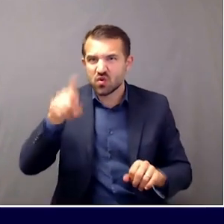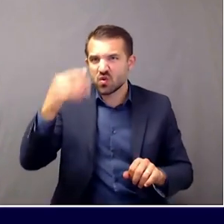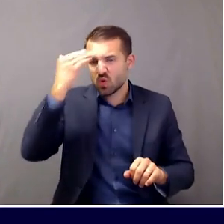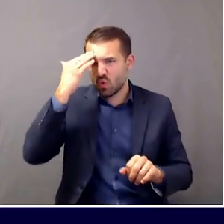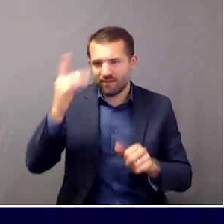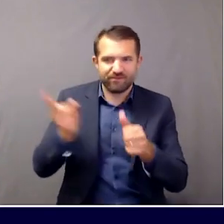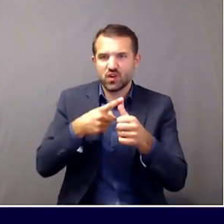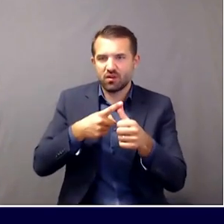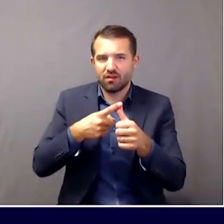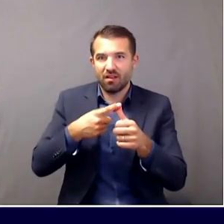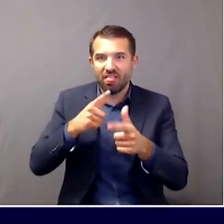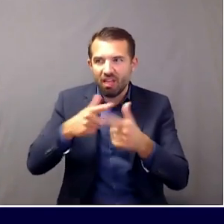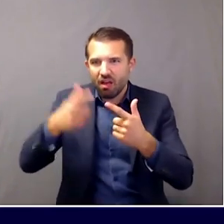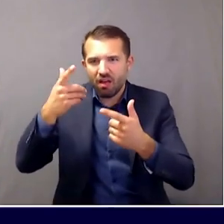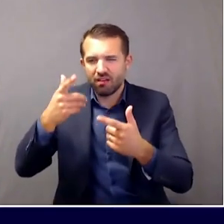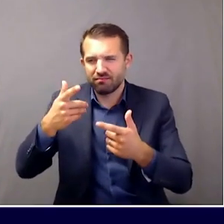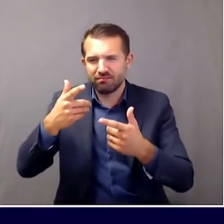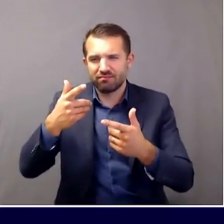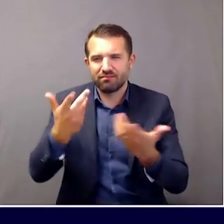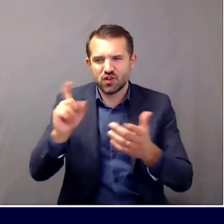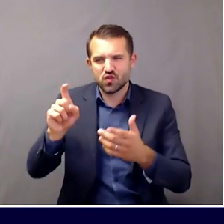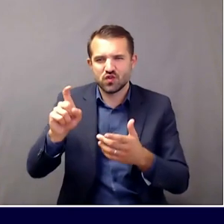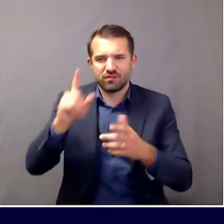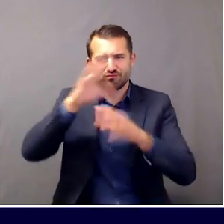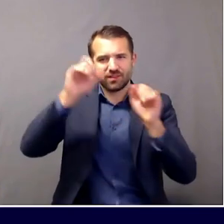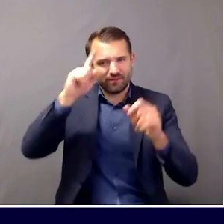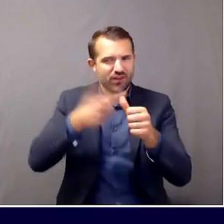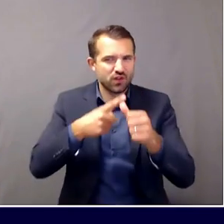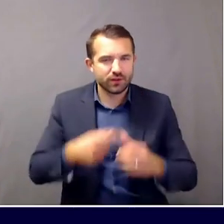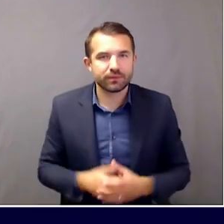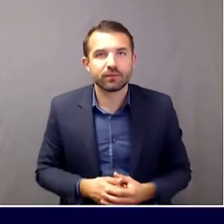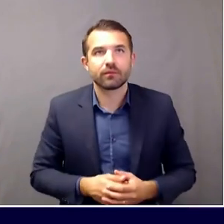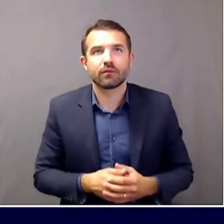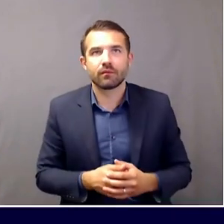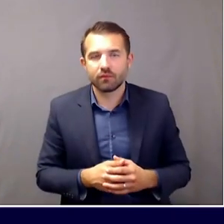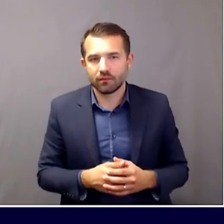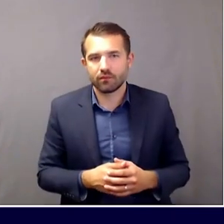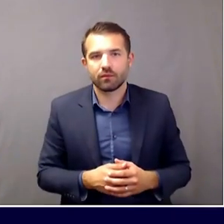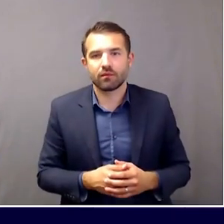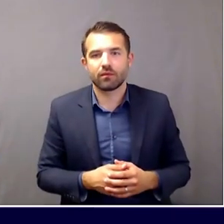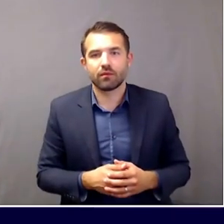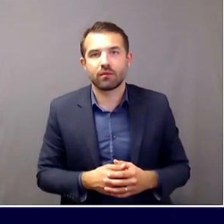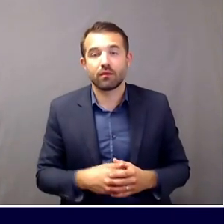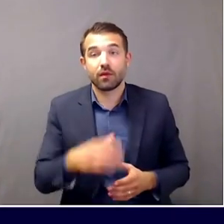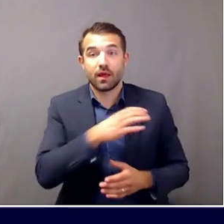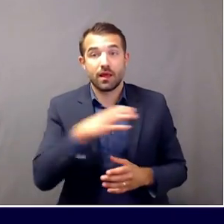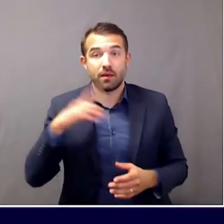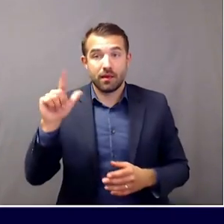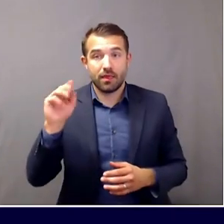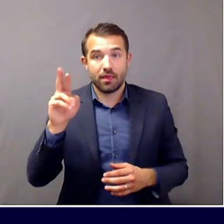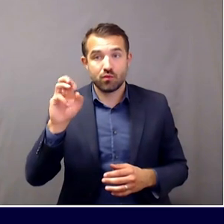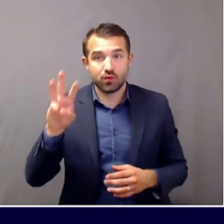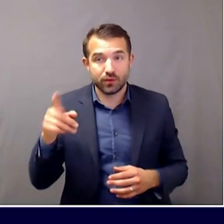Sure. Commissioner, I can take the second part if you want to take the first part. Sure. So we are committed in